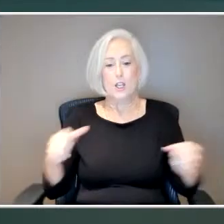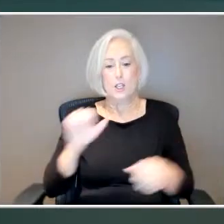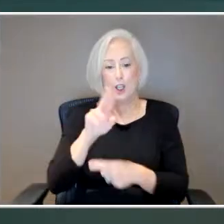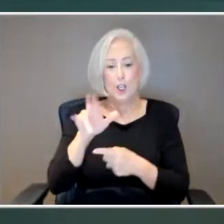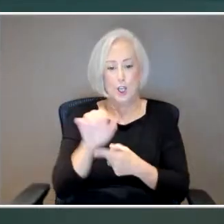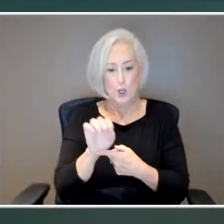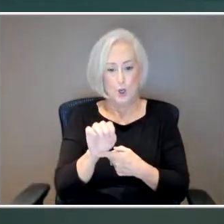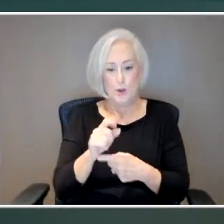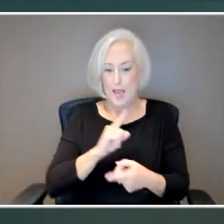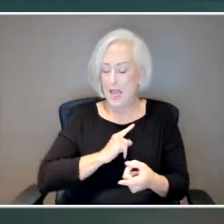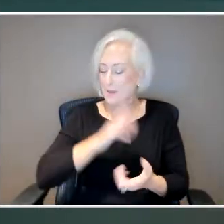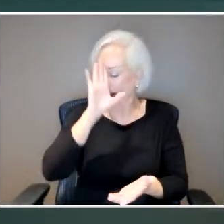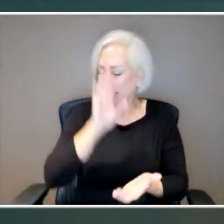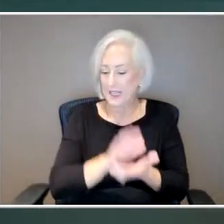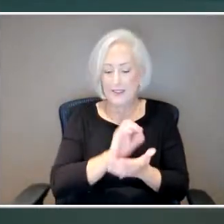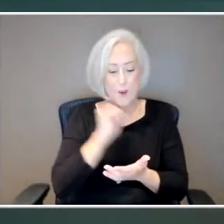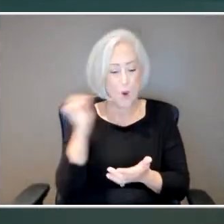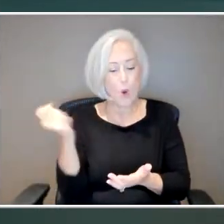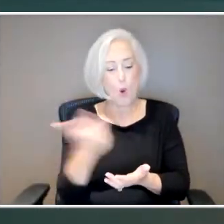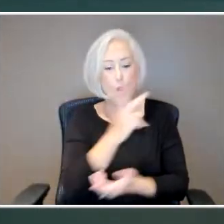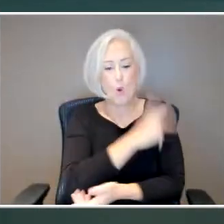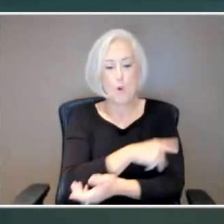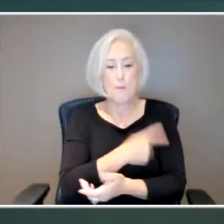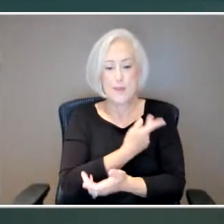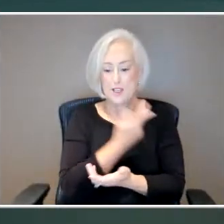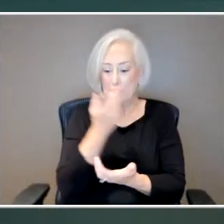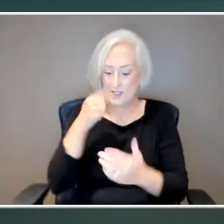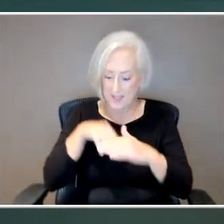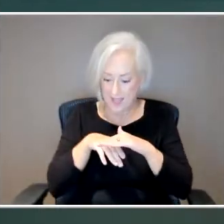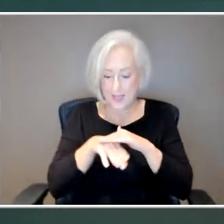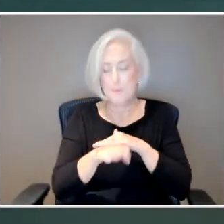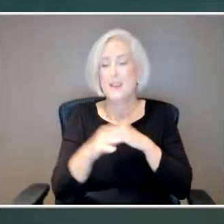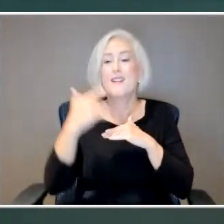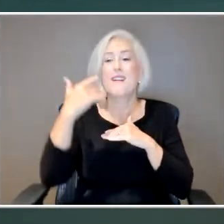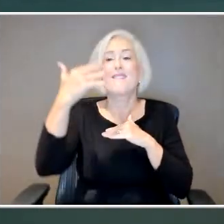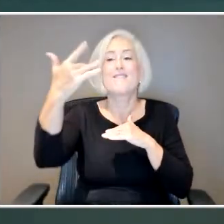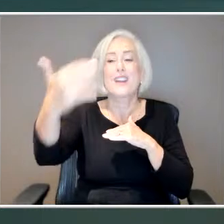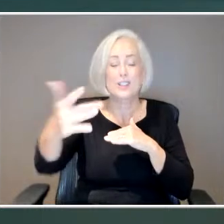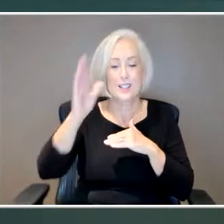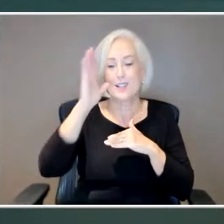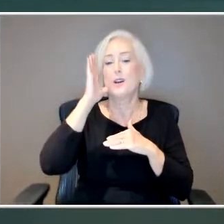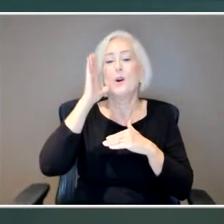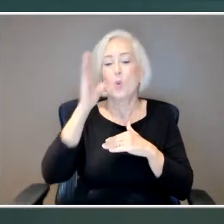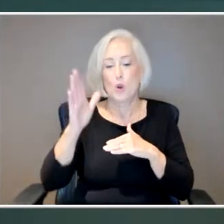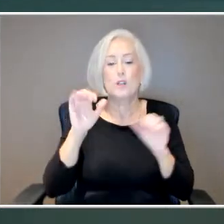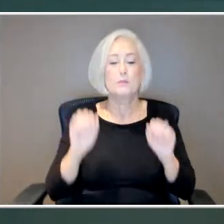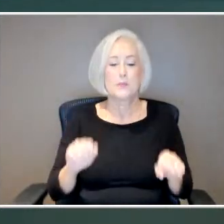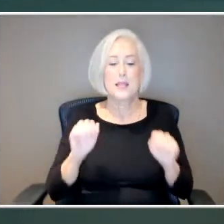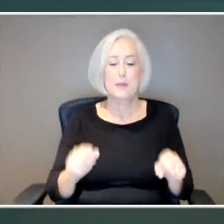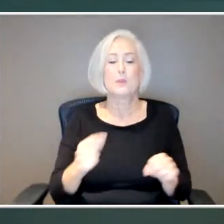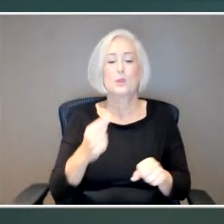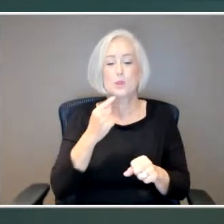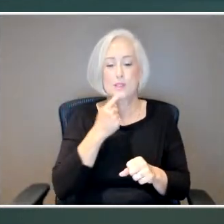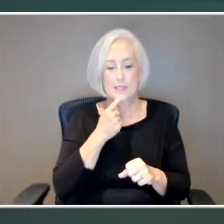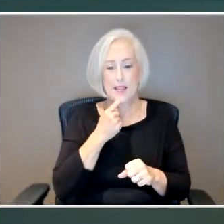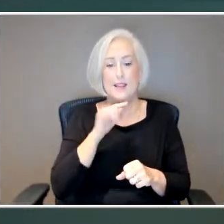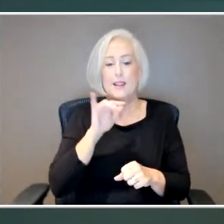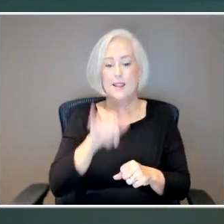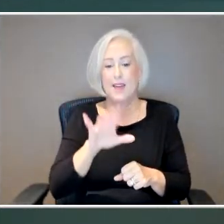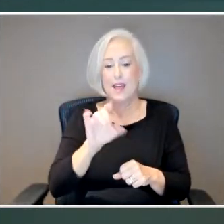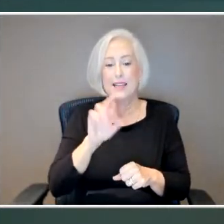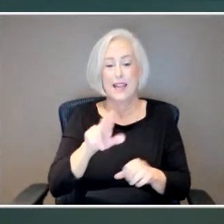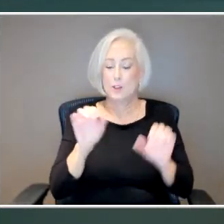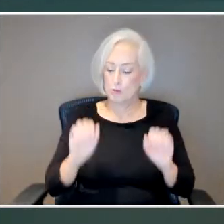that all patients that walk through the door eventually, will be able to say that cancer will be